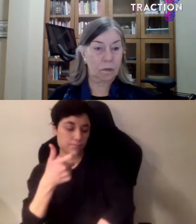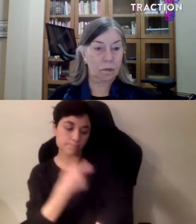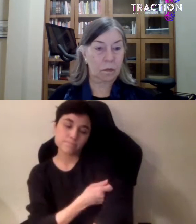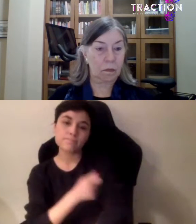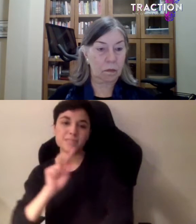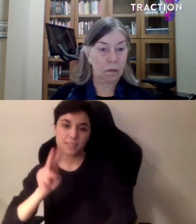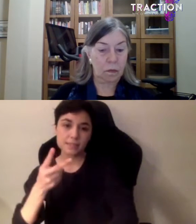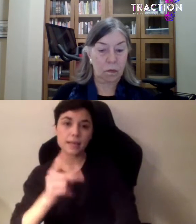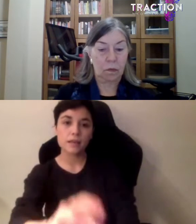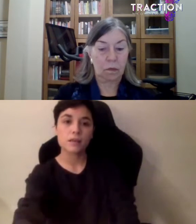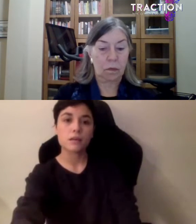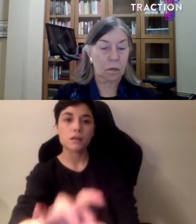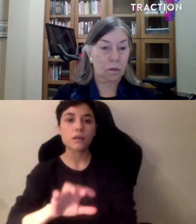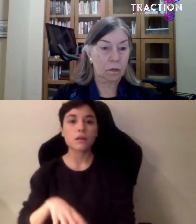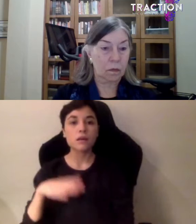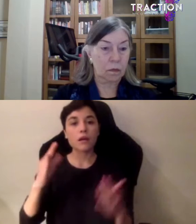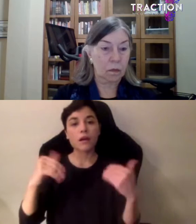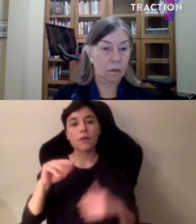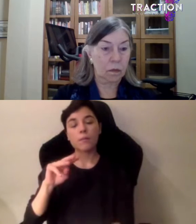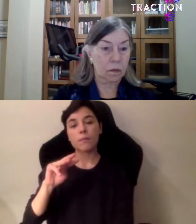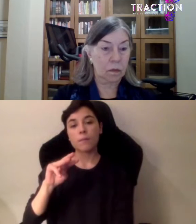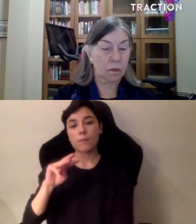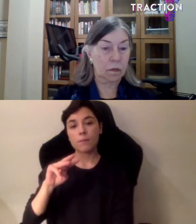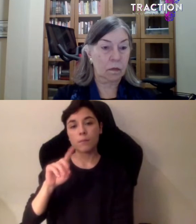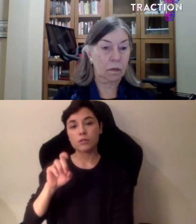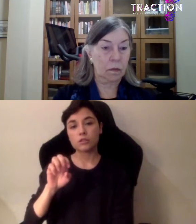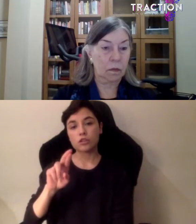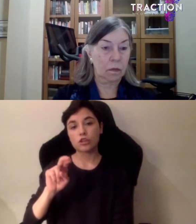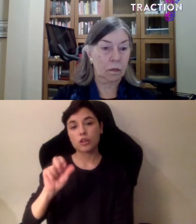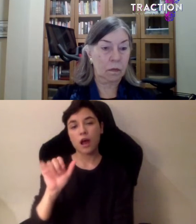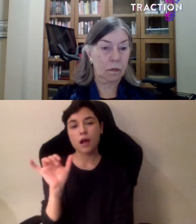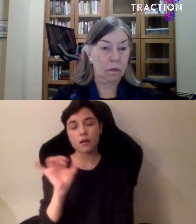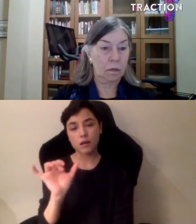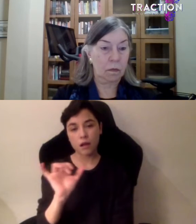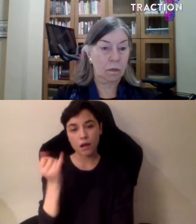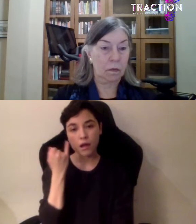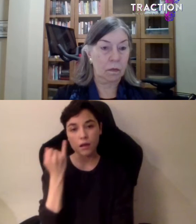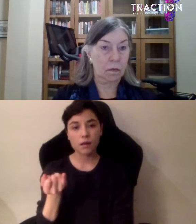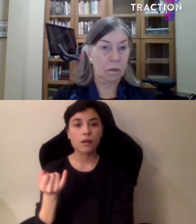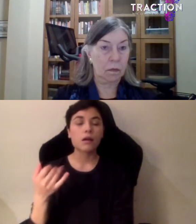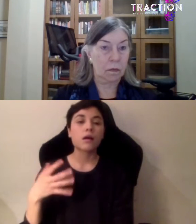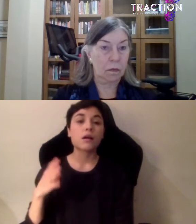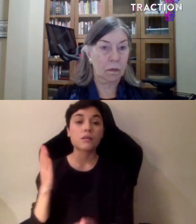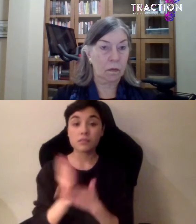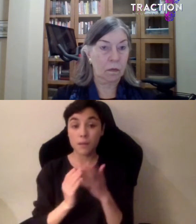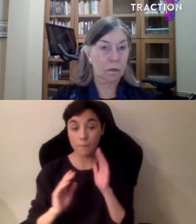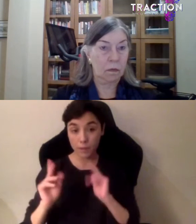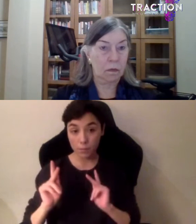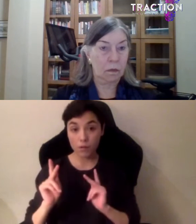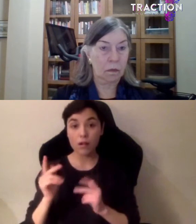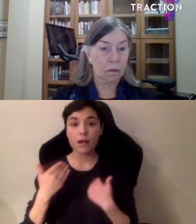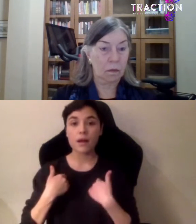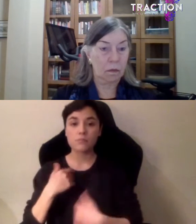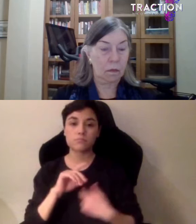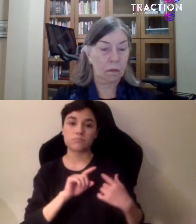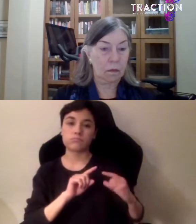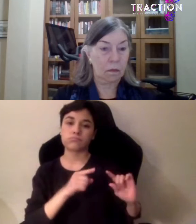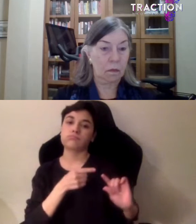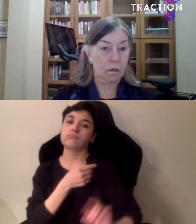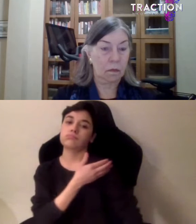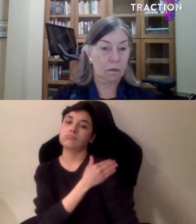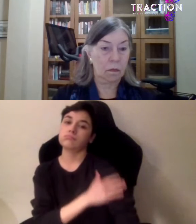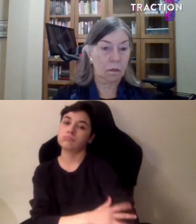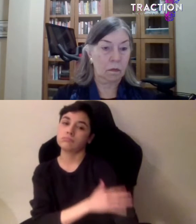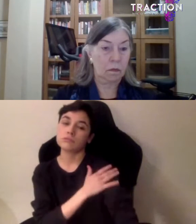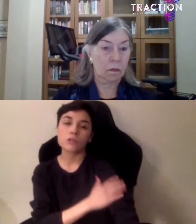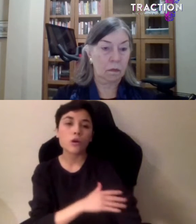about side effects from these. Most people had a little bit of sore arm with both the Moderna and the Pfizer, and